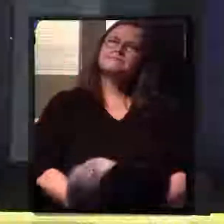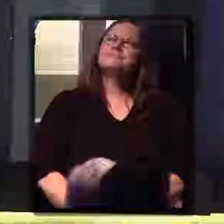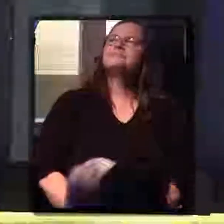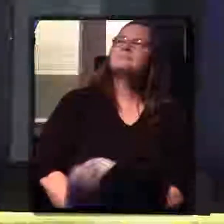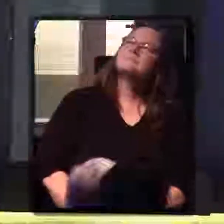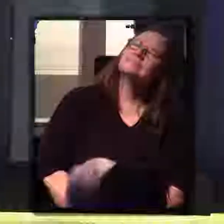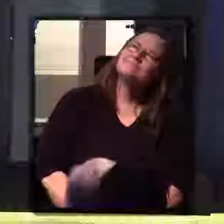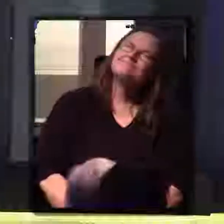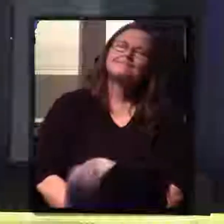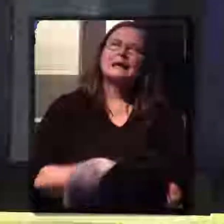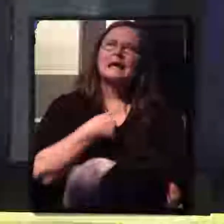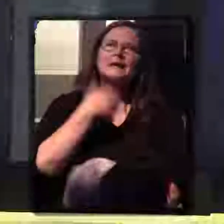will,